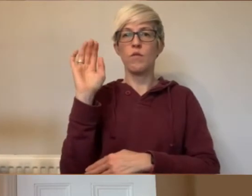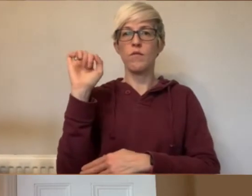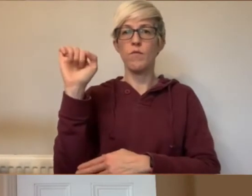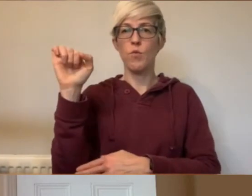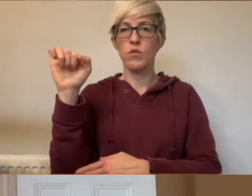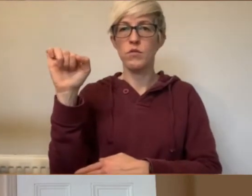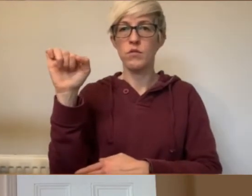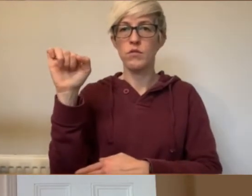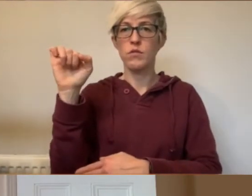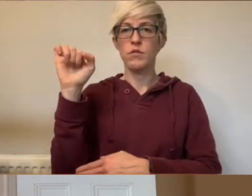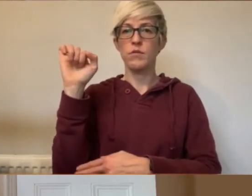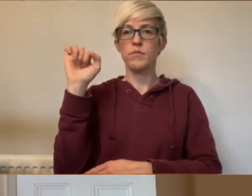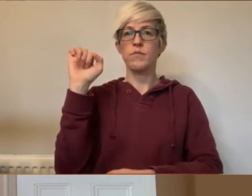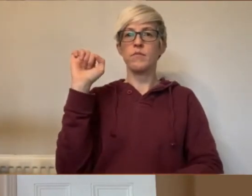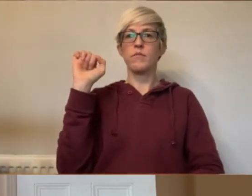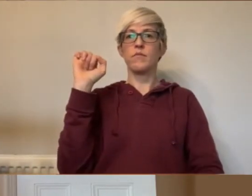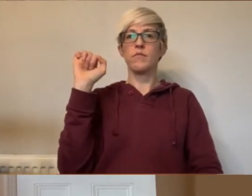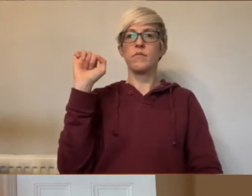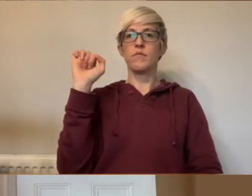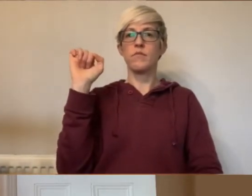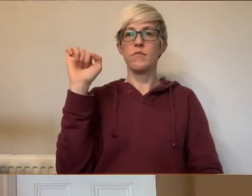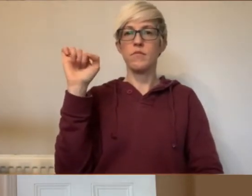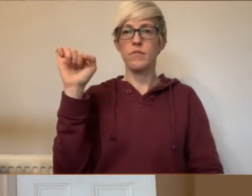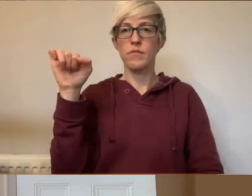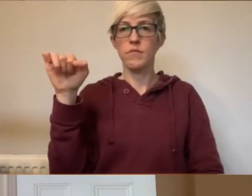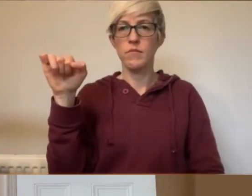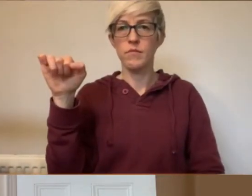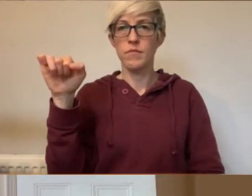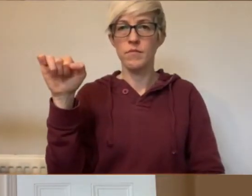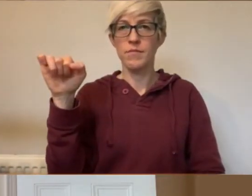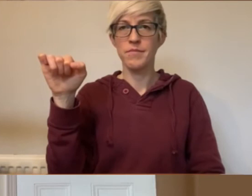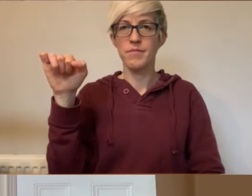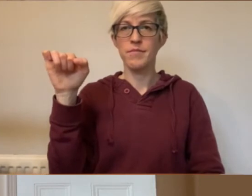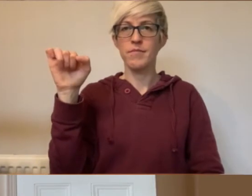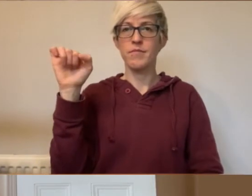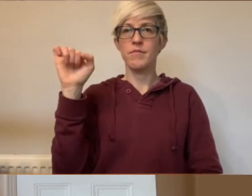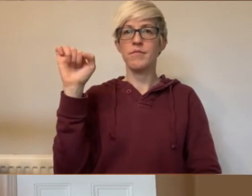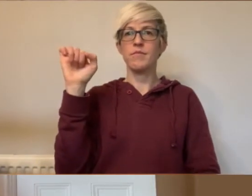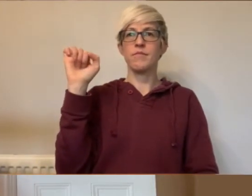forward and back. You can have the legs a little bit straighter if you want.